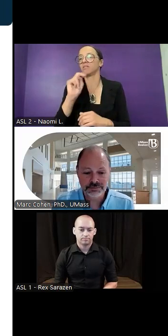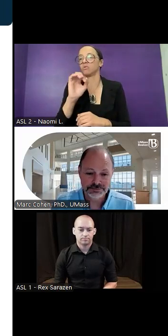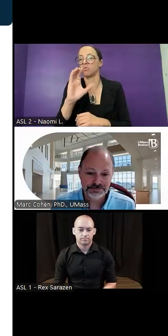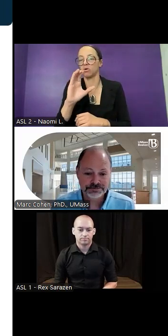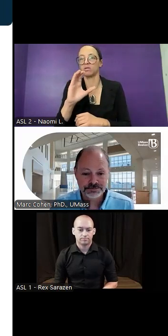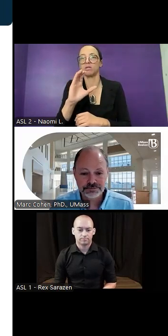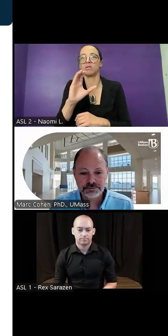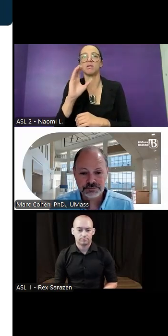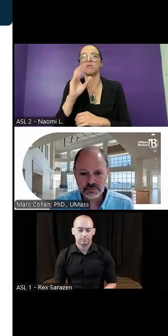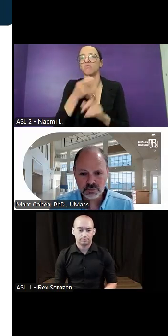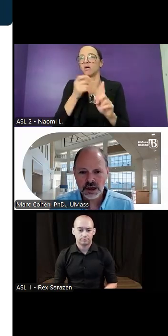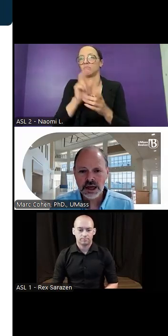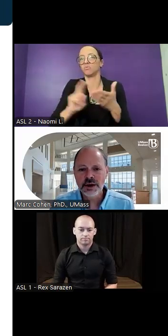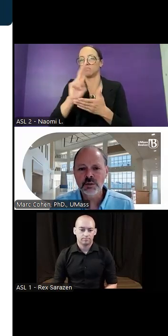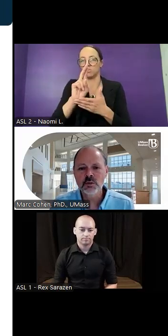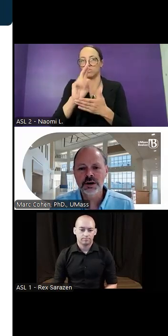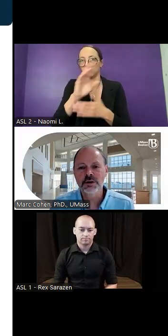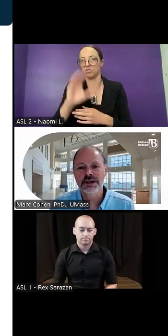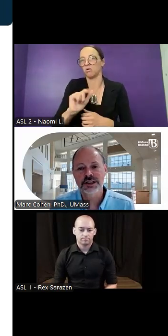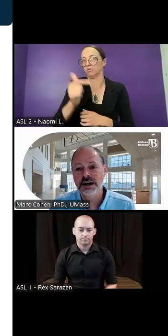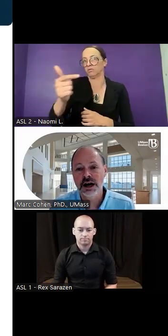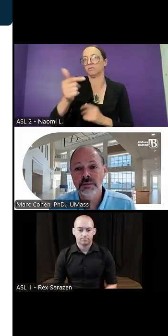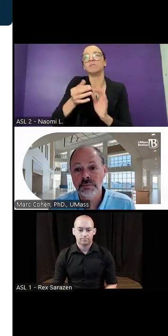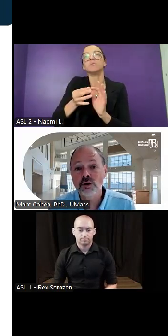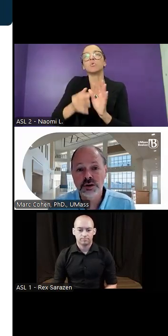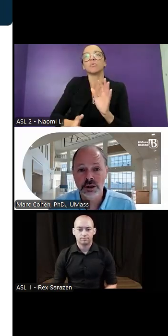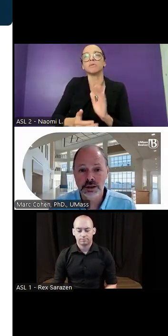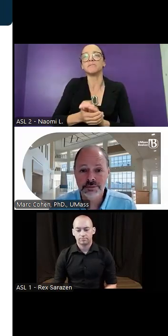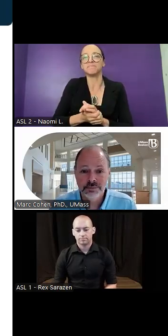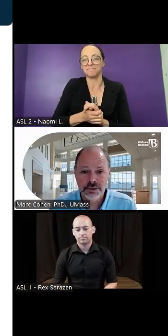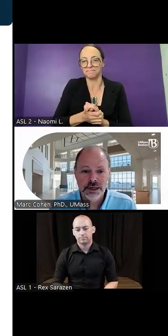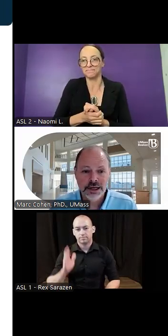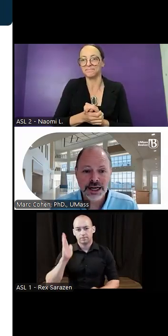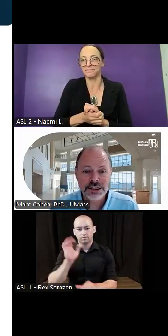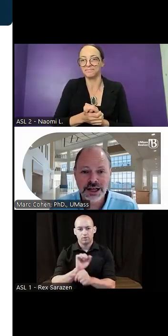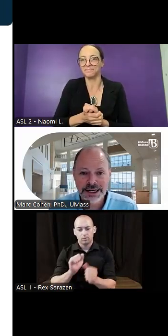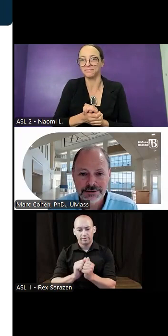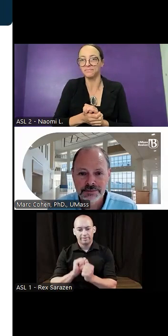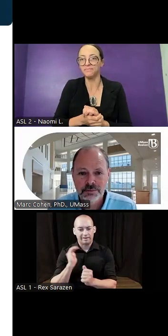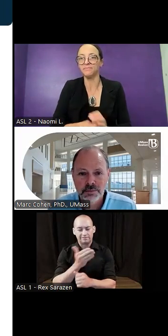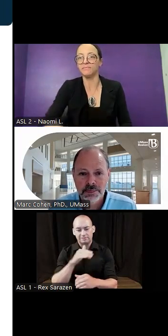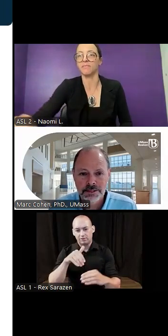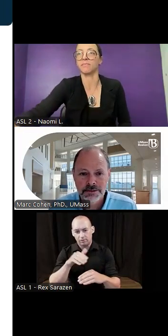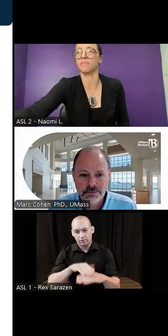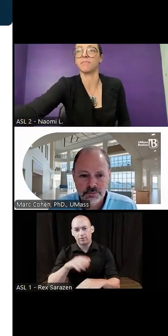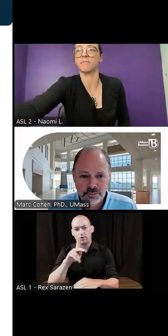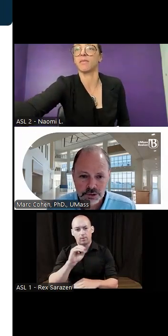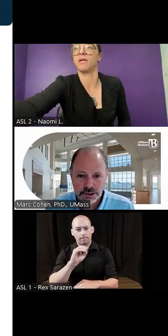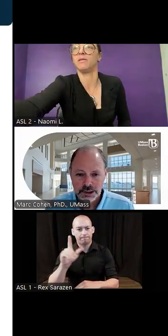Chicago. They will be working with us on our polling work. Next slide.